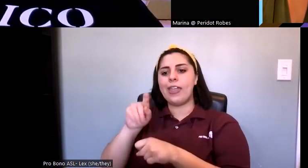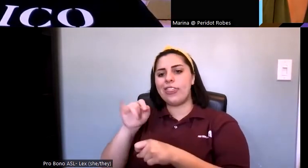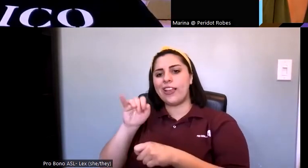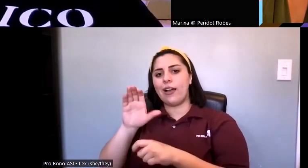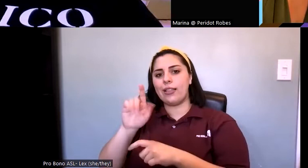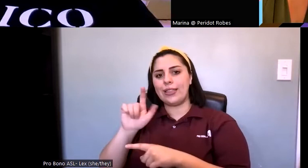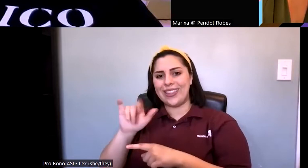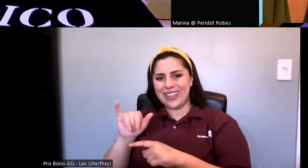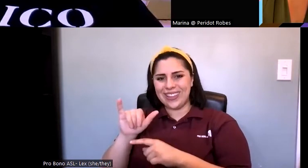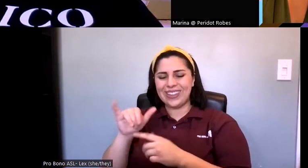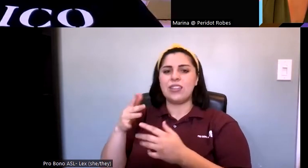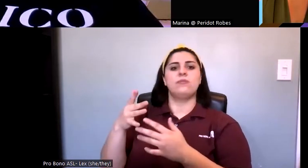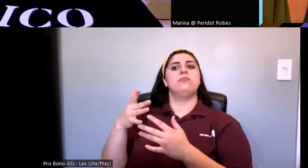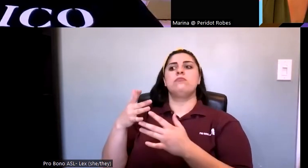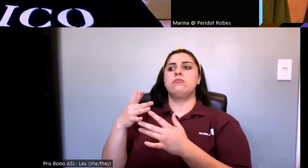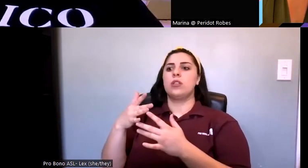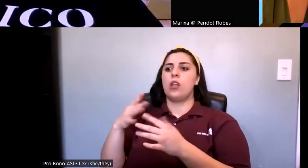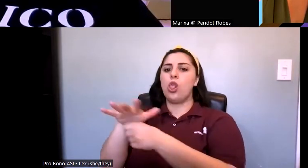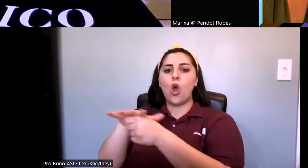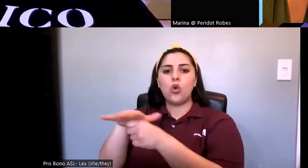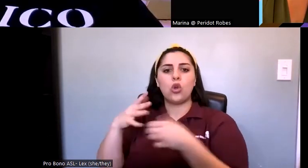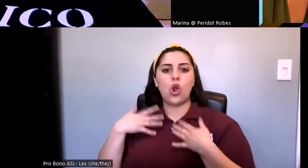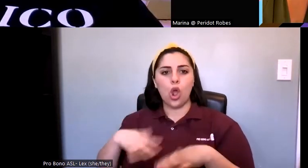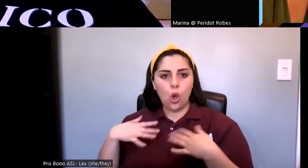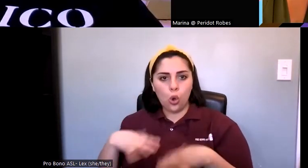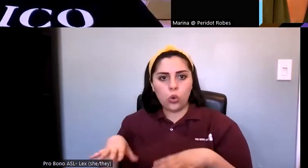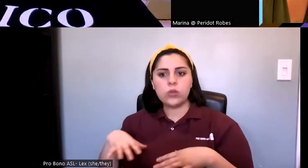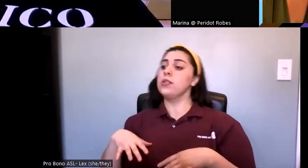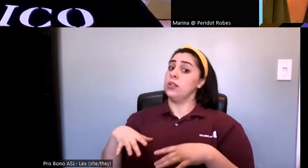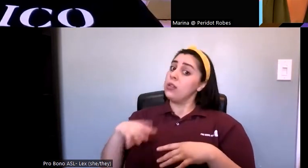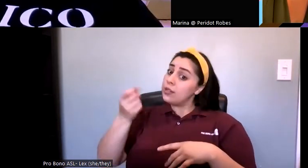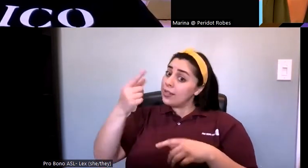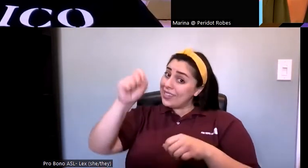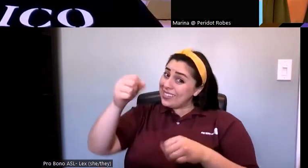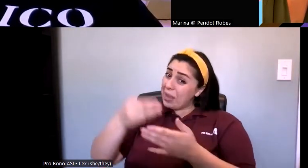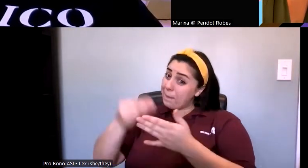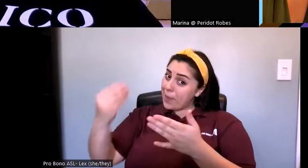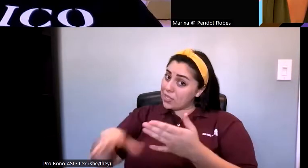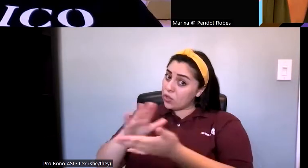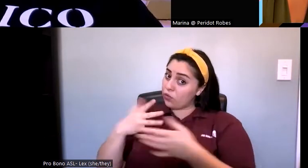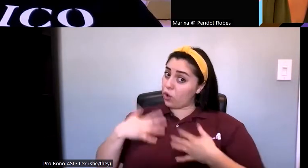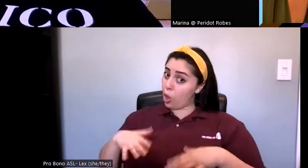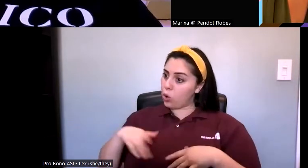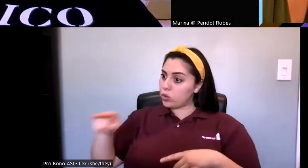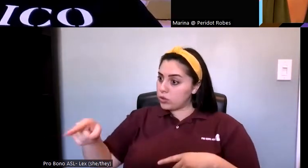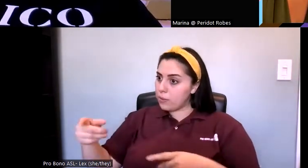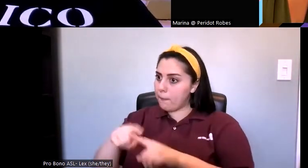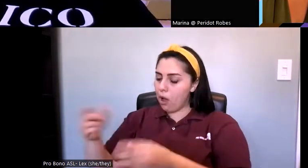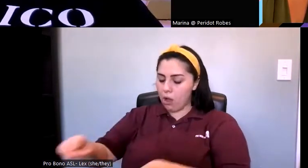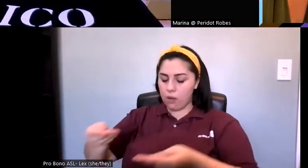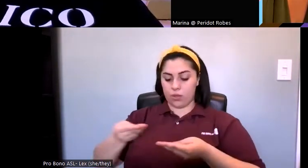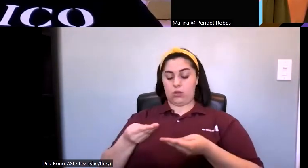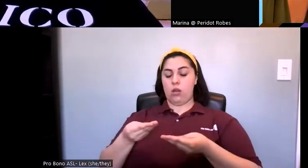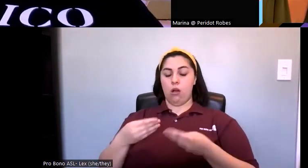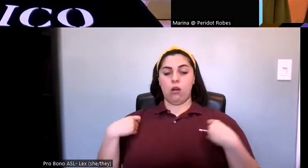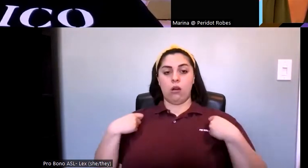I put that thing on, and it fit me better than anything I'd ever worn before in my life. And I could move in it, and I